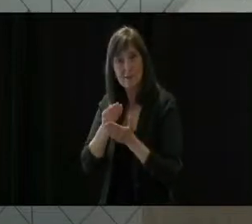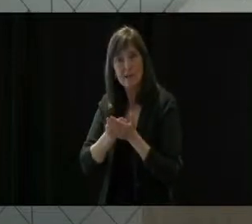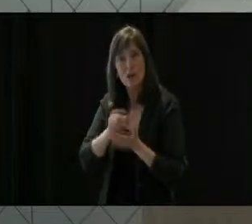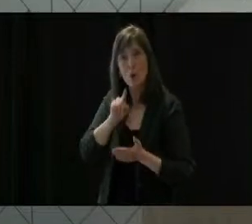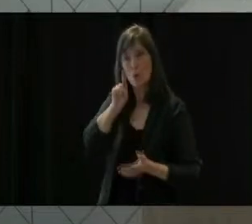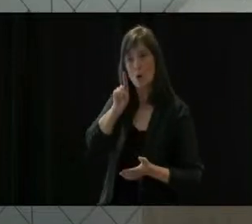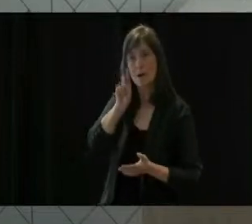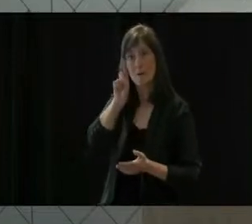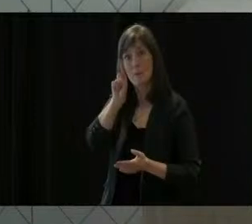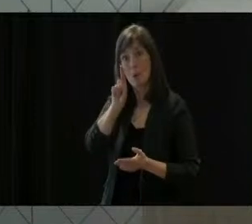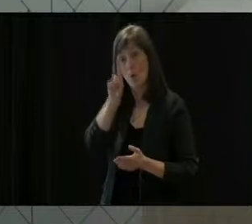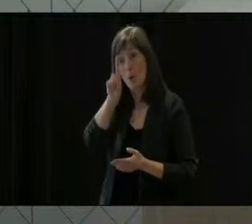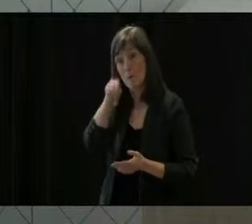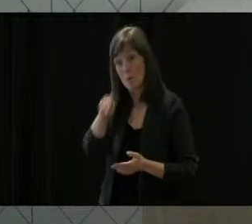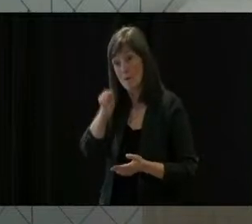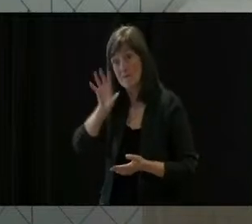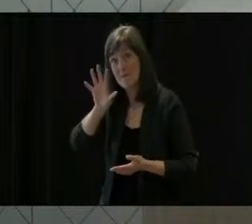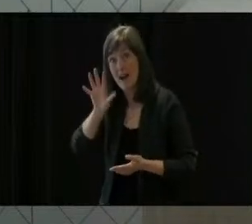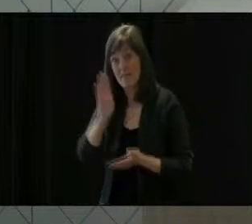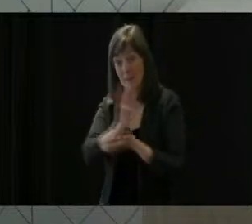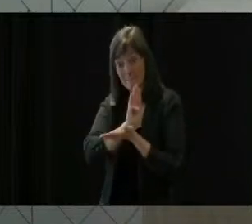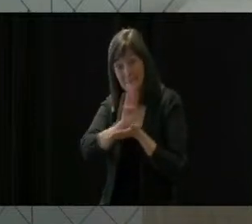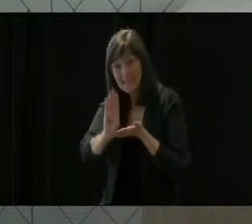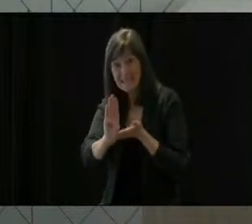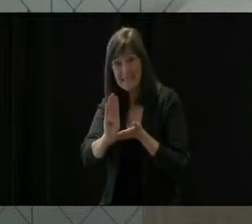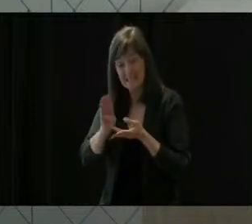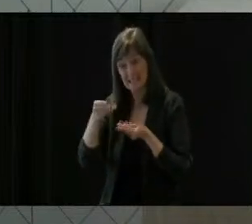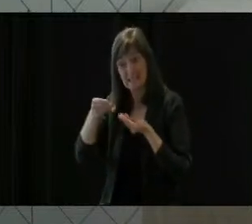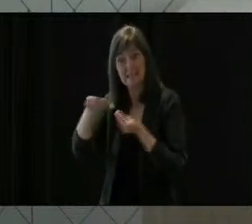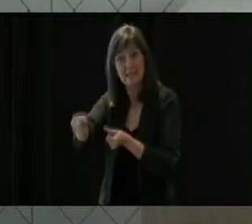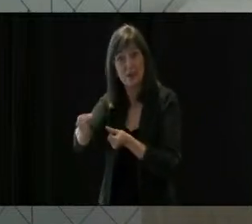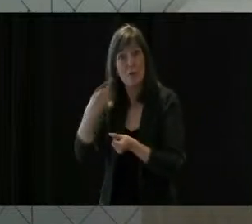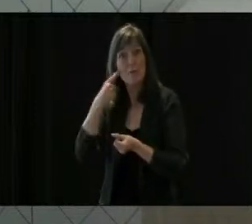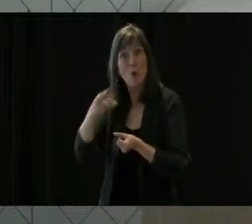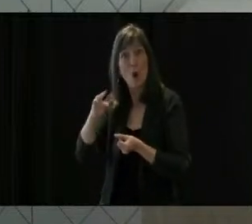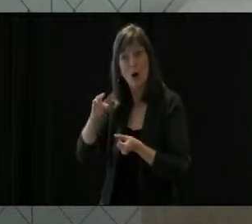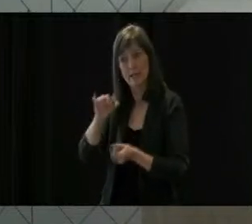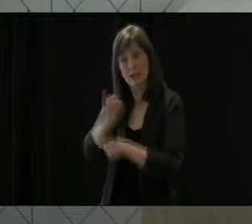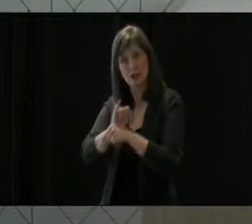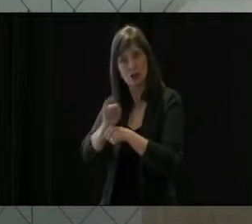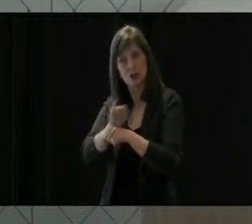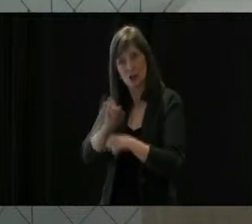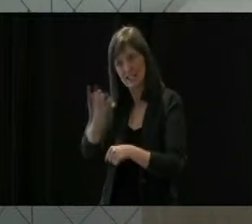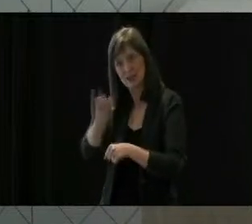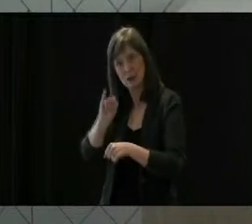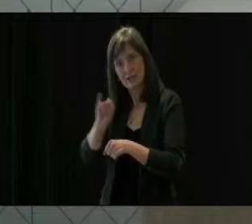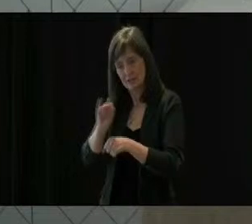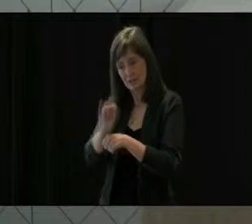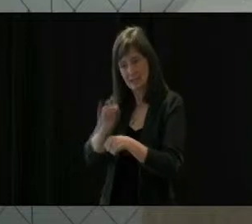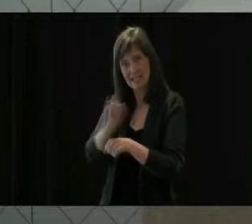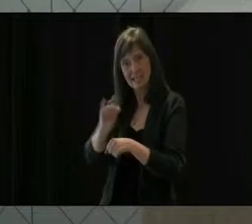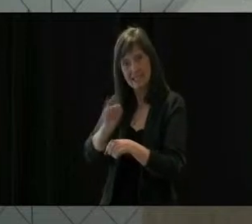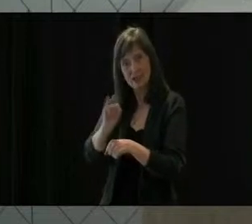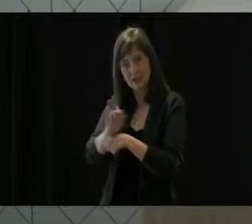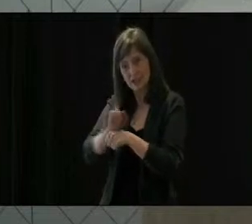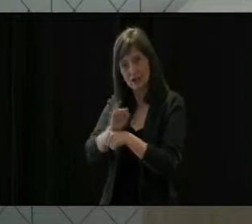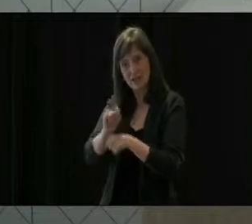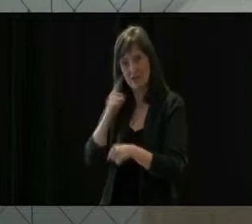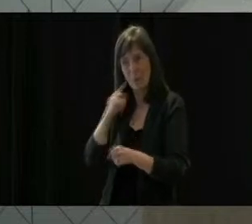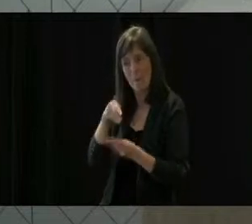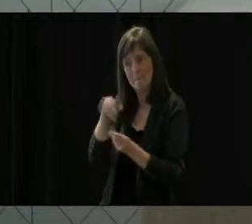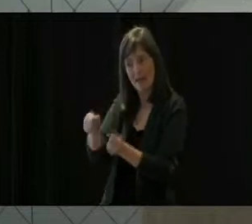expenditure, the second largest expenditure, which is debt charges and financing charges. So yes, we